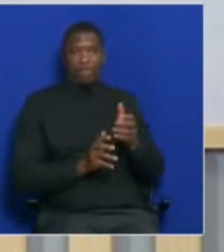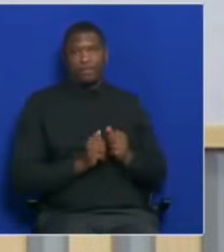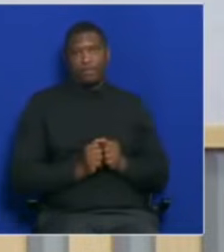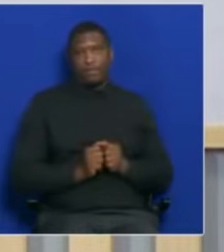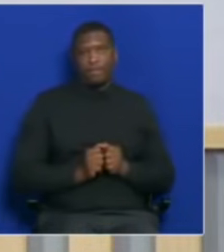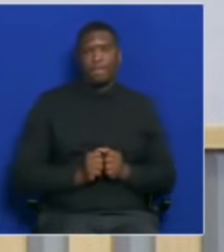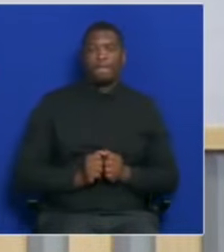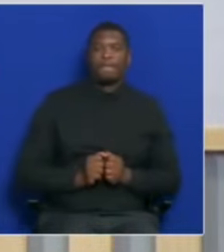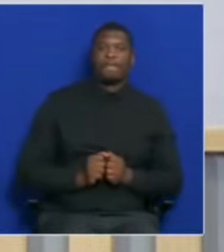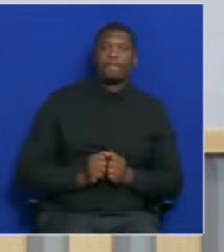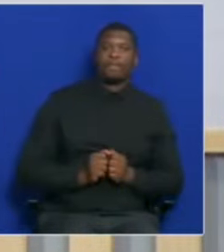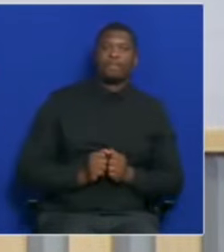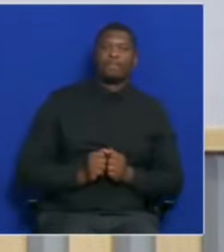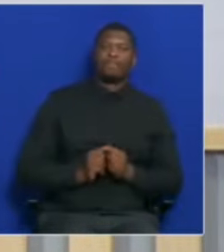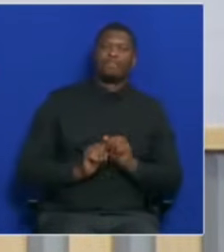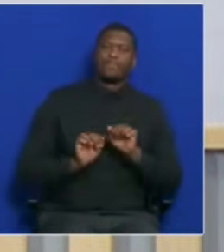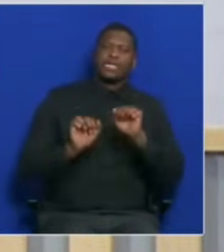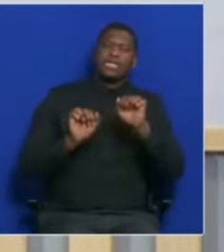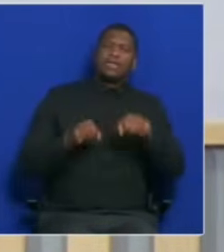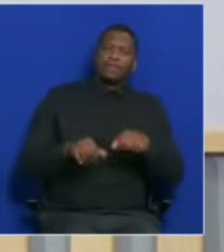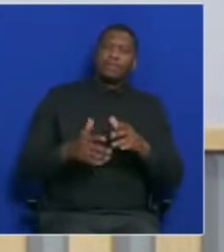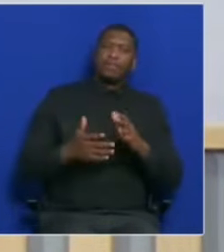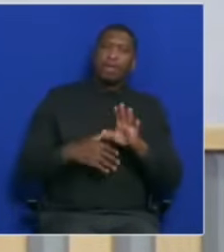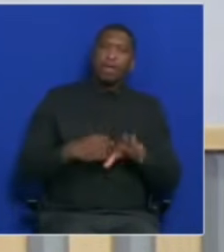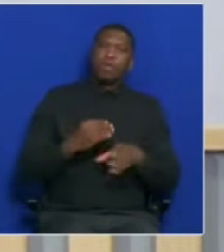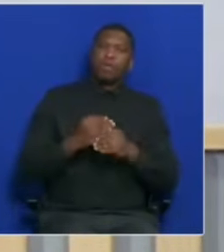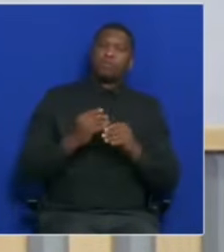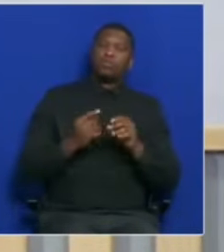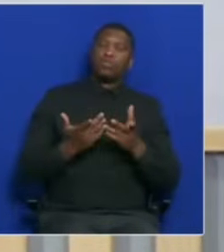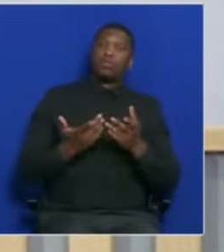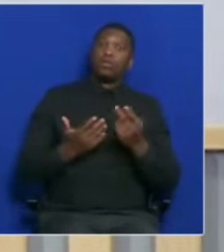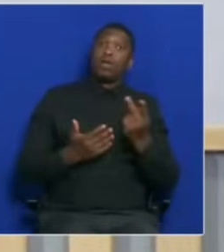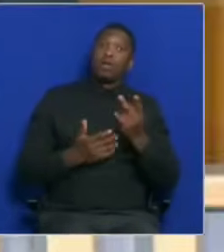Yeah, may I just also raise my concern about this,